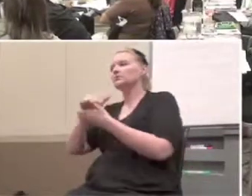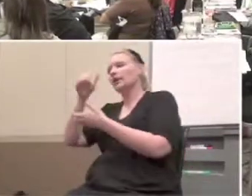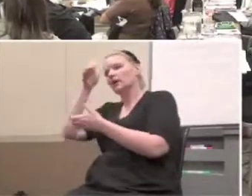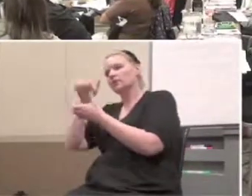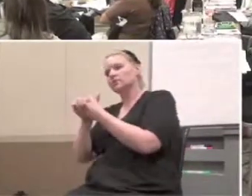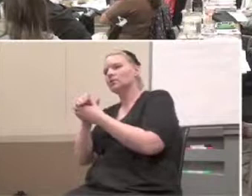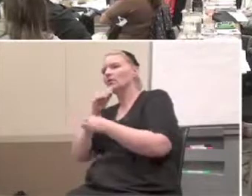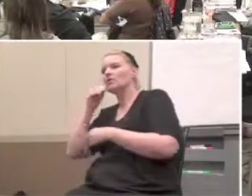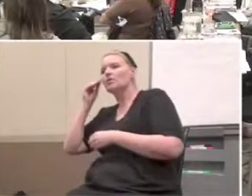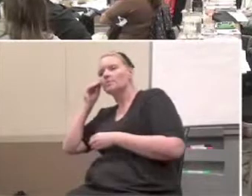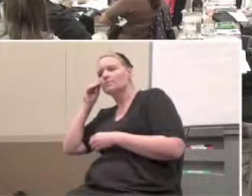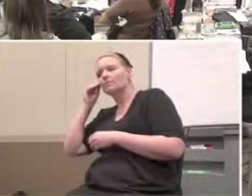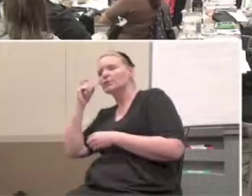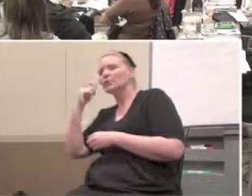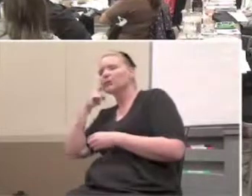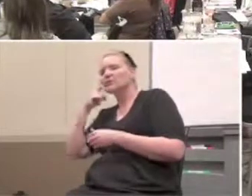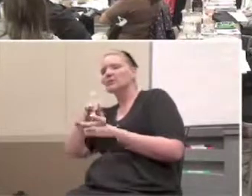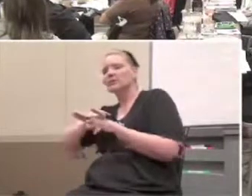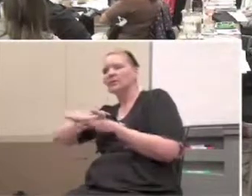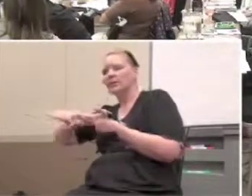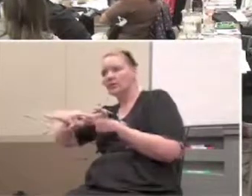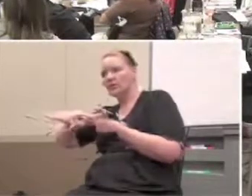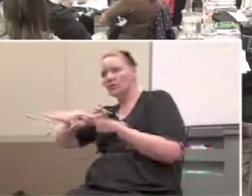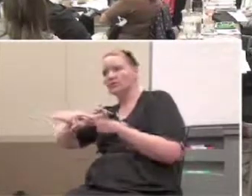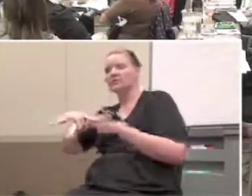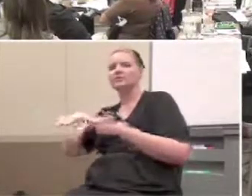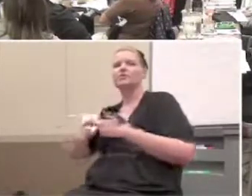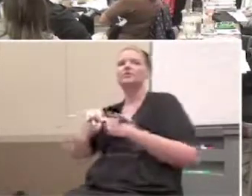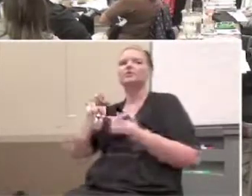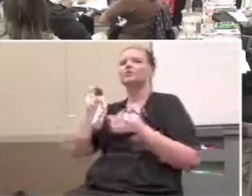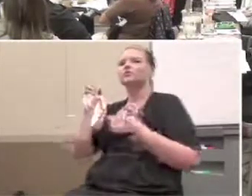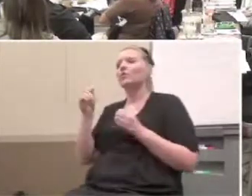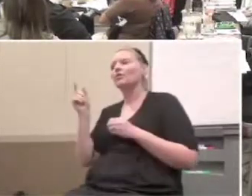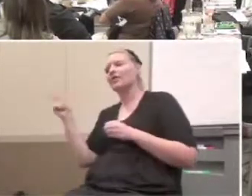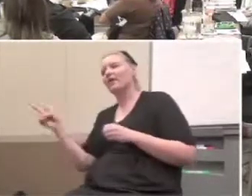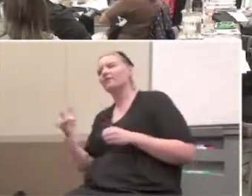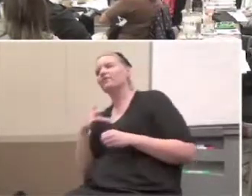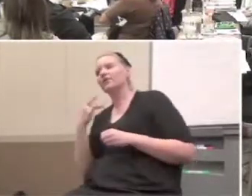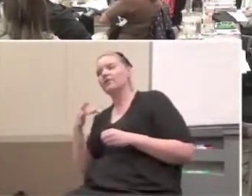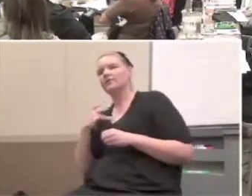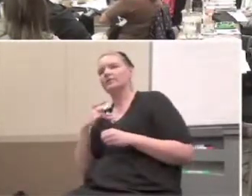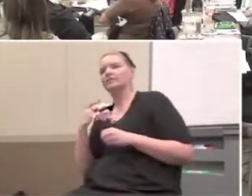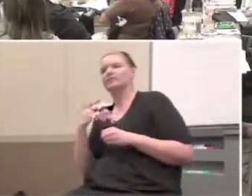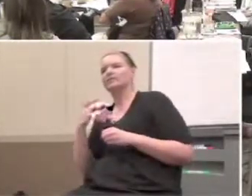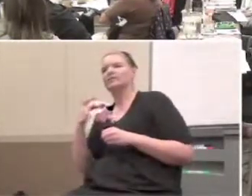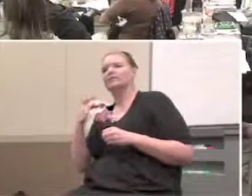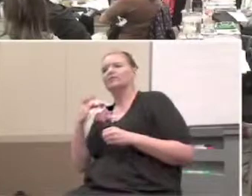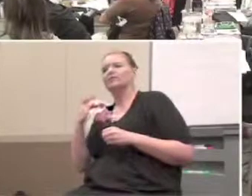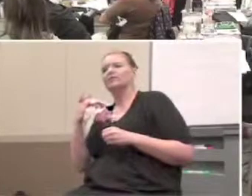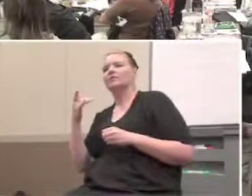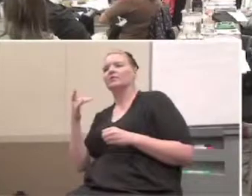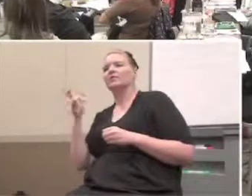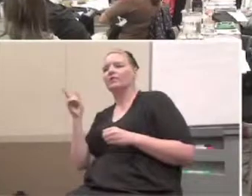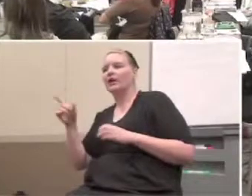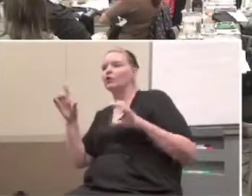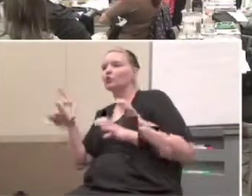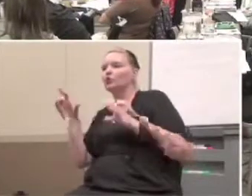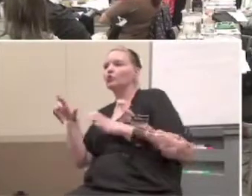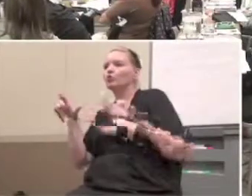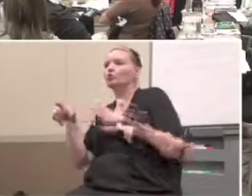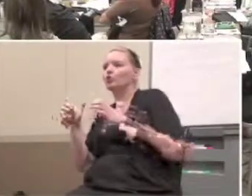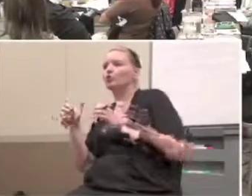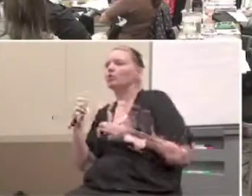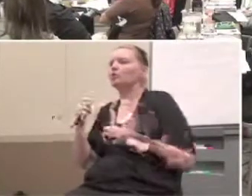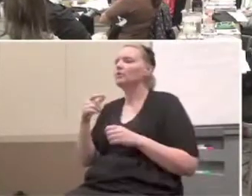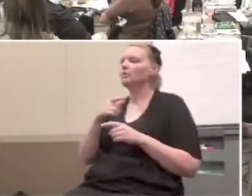home, recently got laid off. So he or she is feeling the need that they're doing everything and I'm lazy because I get home from